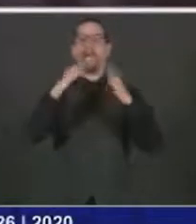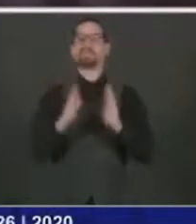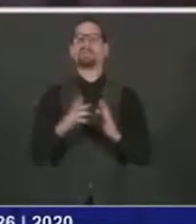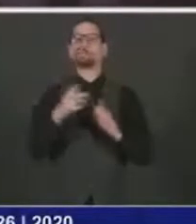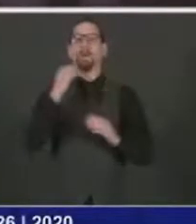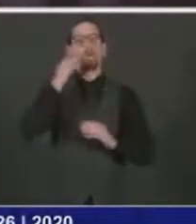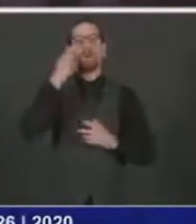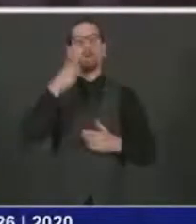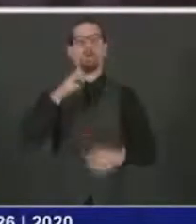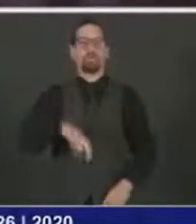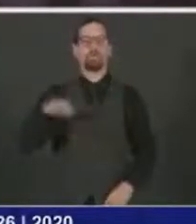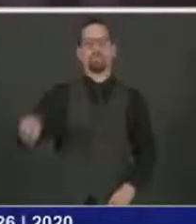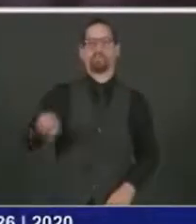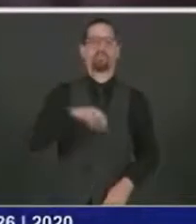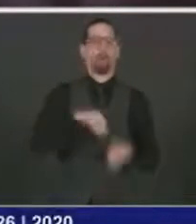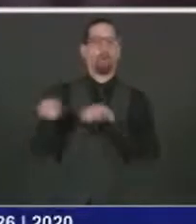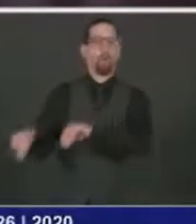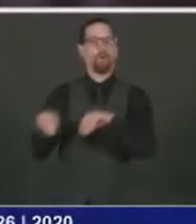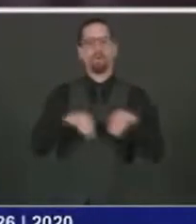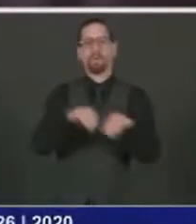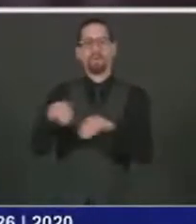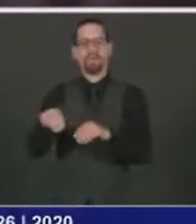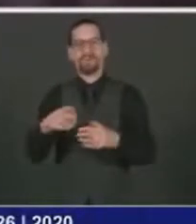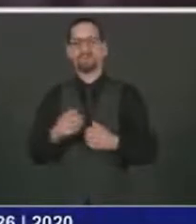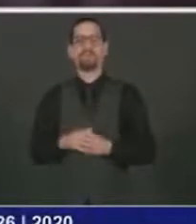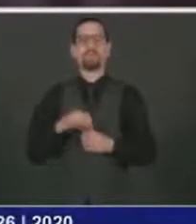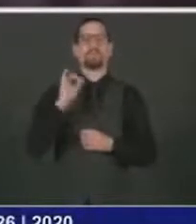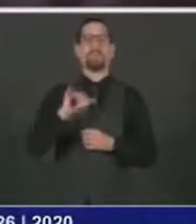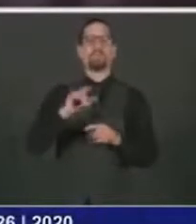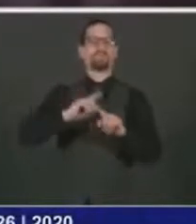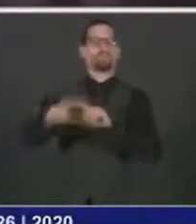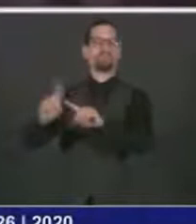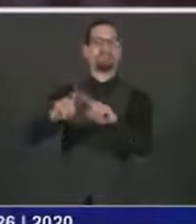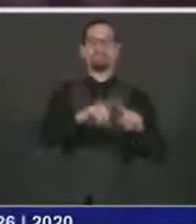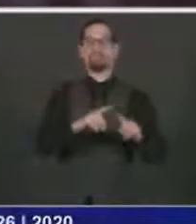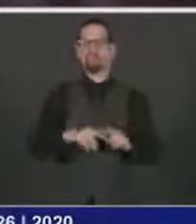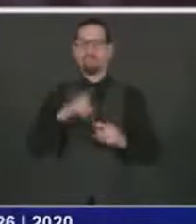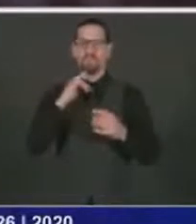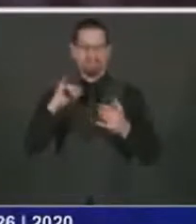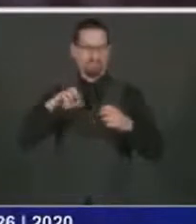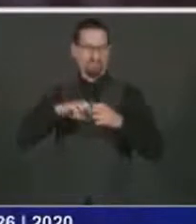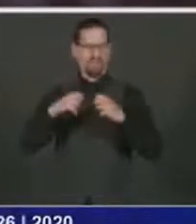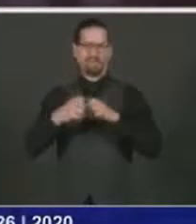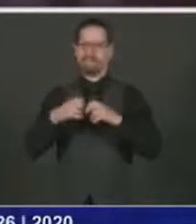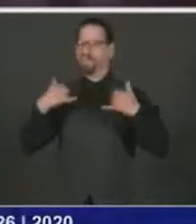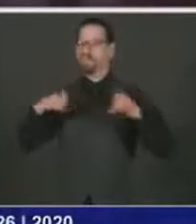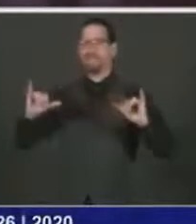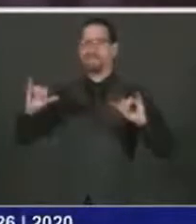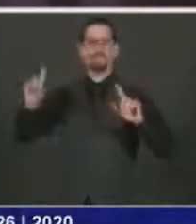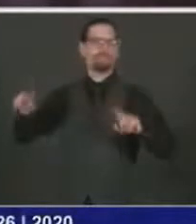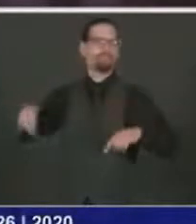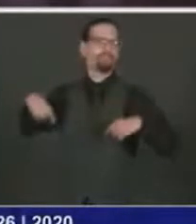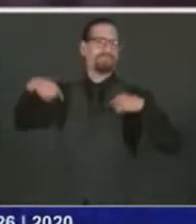Housing insecurity is always a problem. It is particularly a problem now because